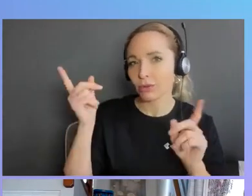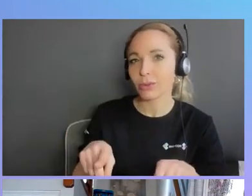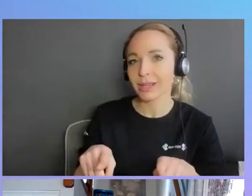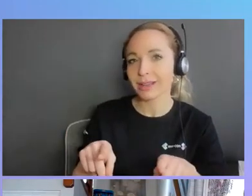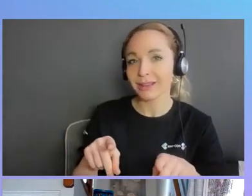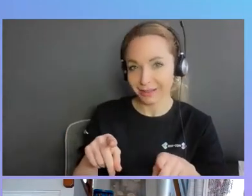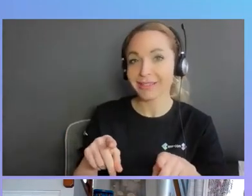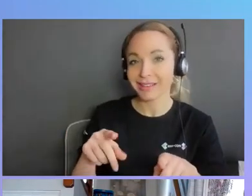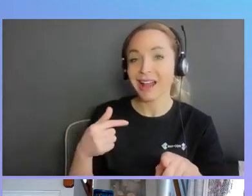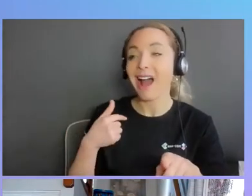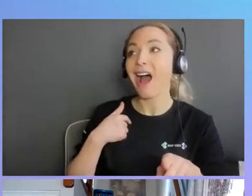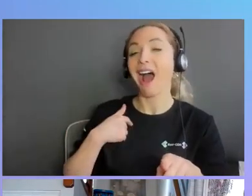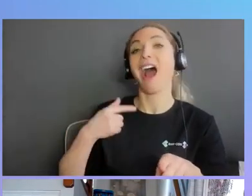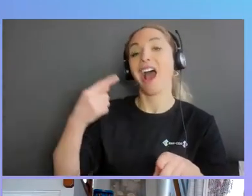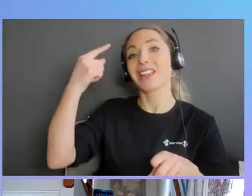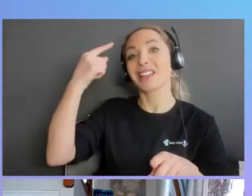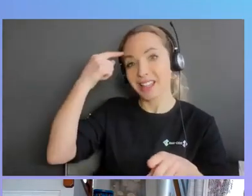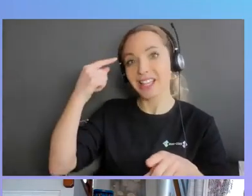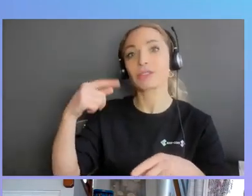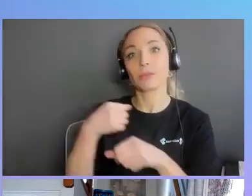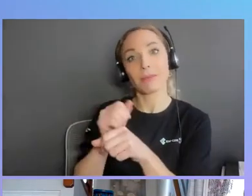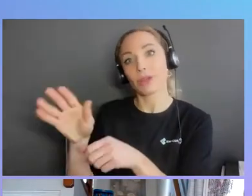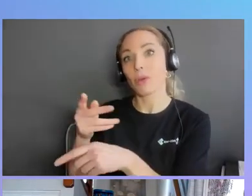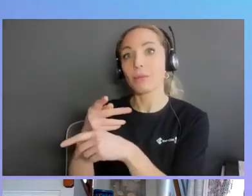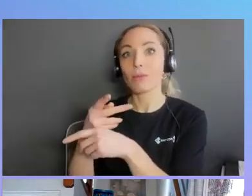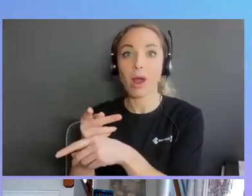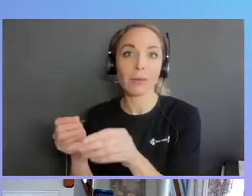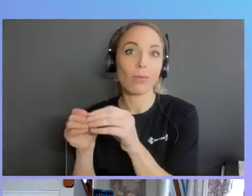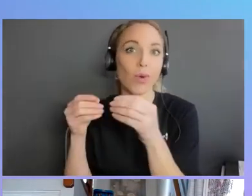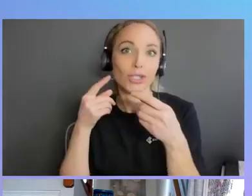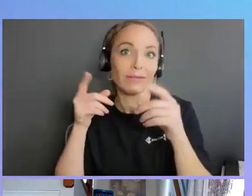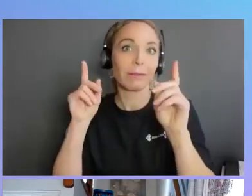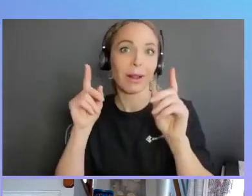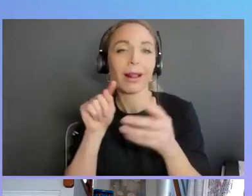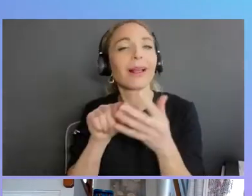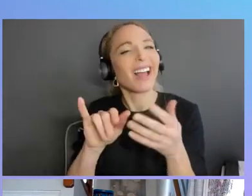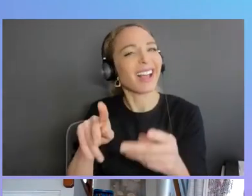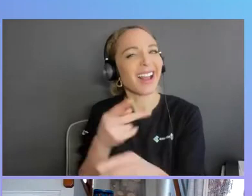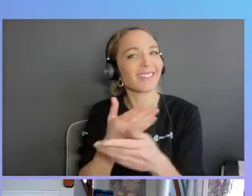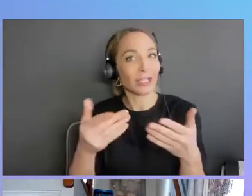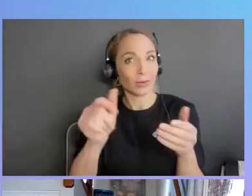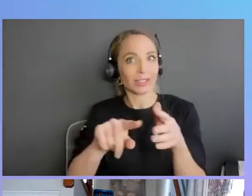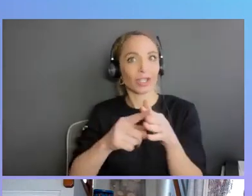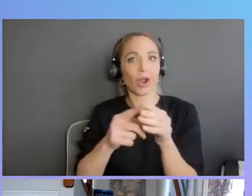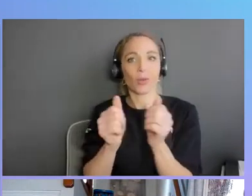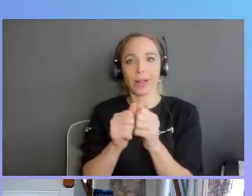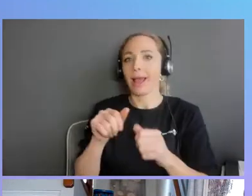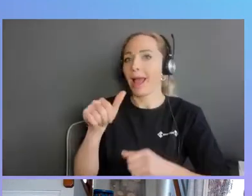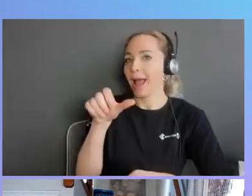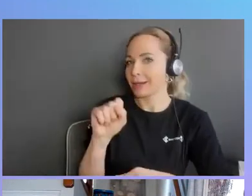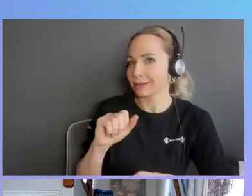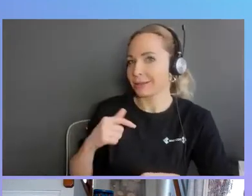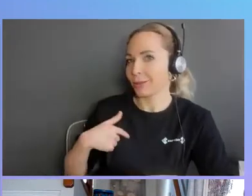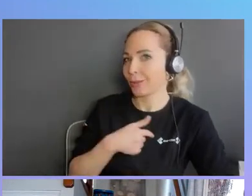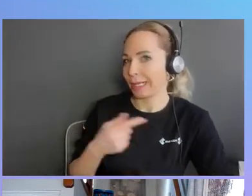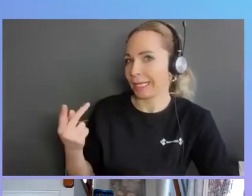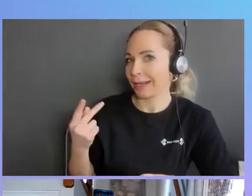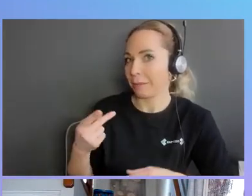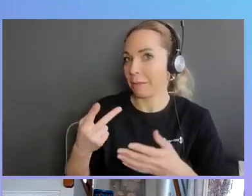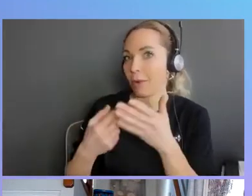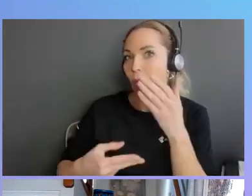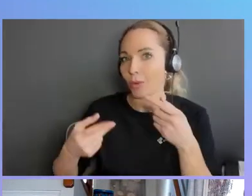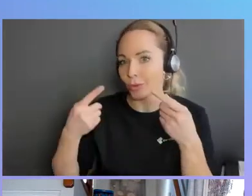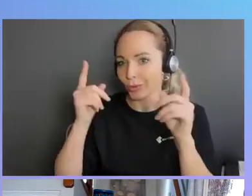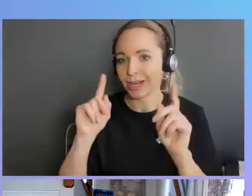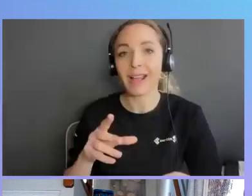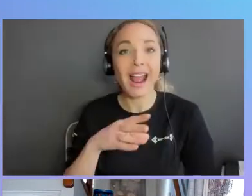more accessible, we would achieve it. It's that kind of thing. Now, the trick with this approach is you have to really hear your